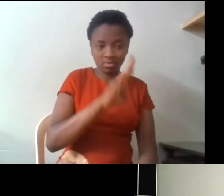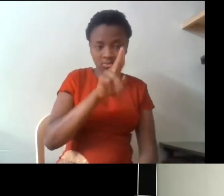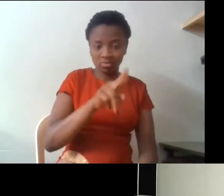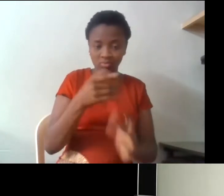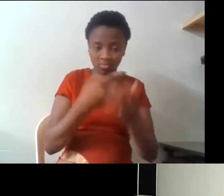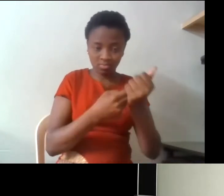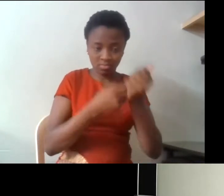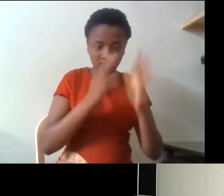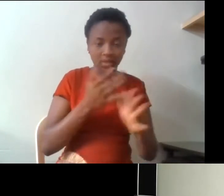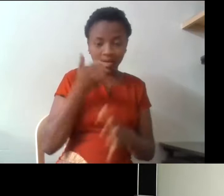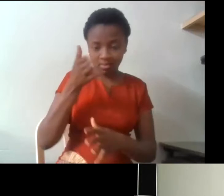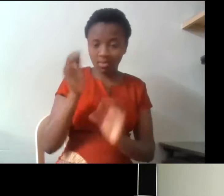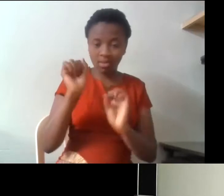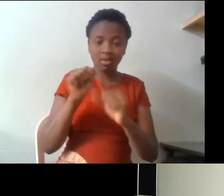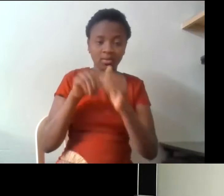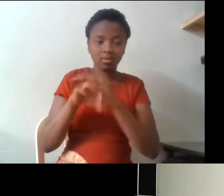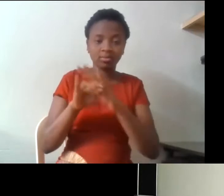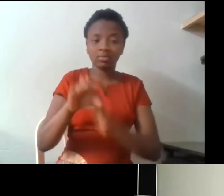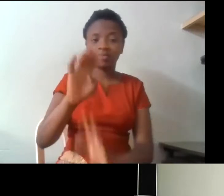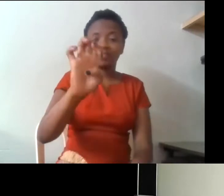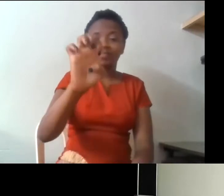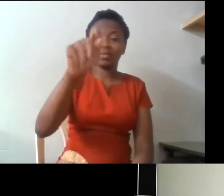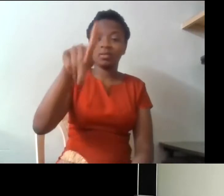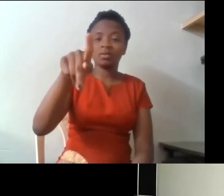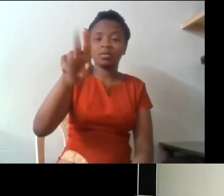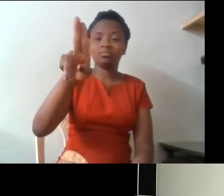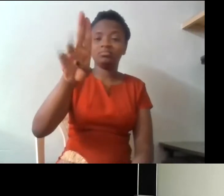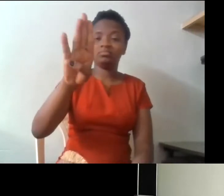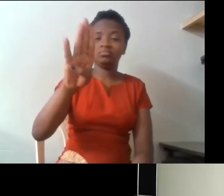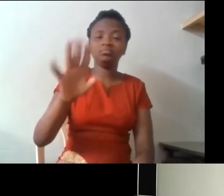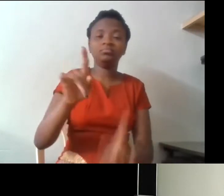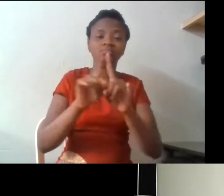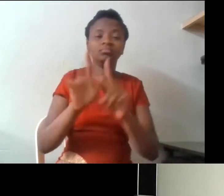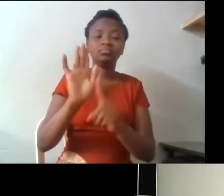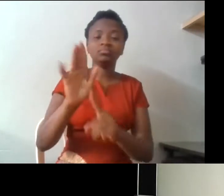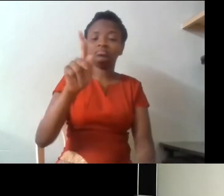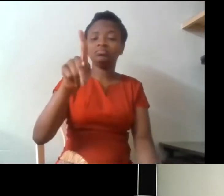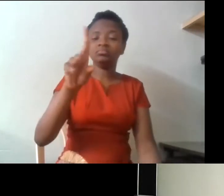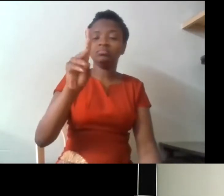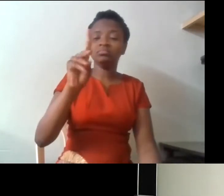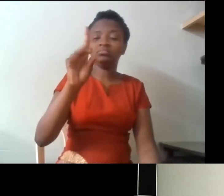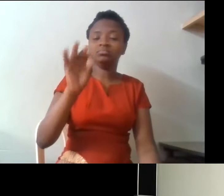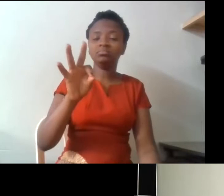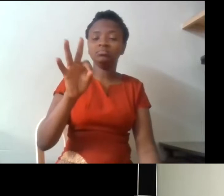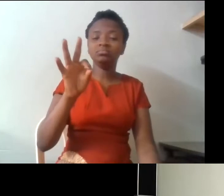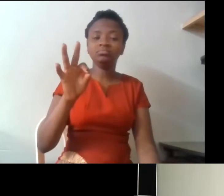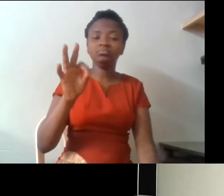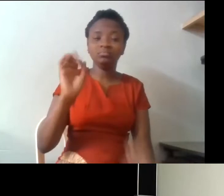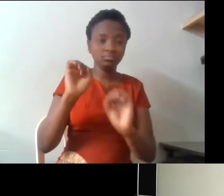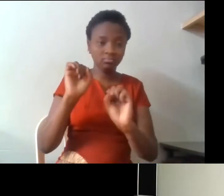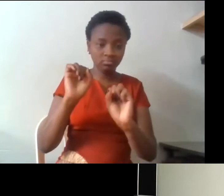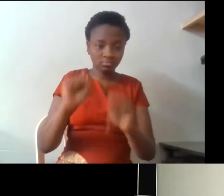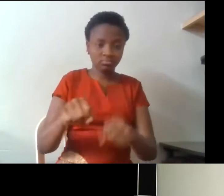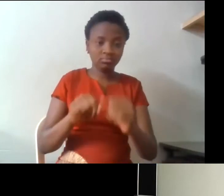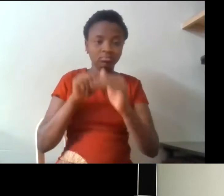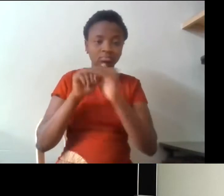in EPUB accessible format, in PDF, Word format, also accessible. It